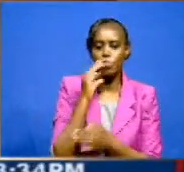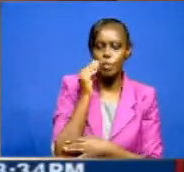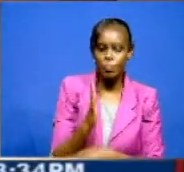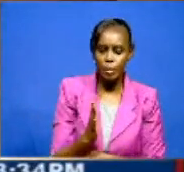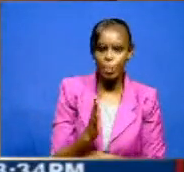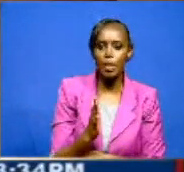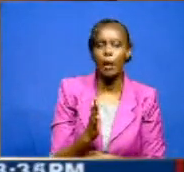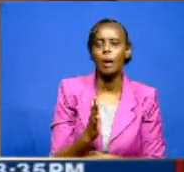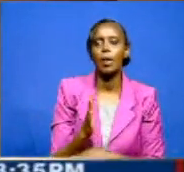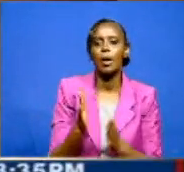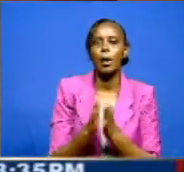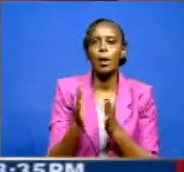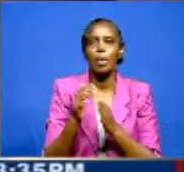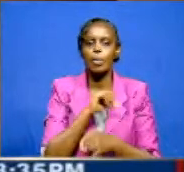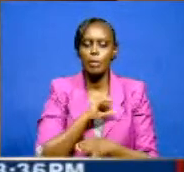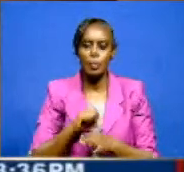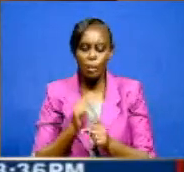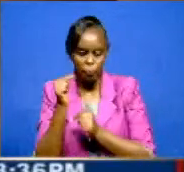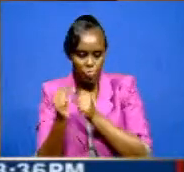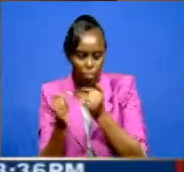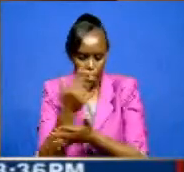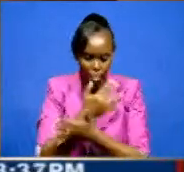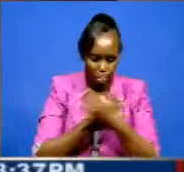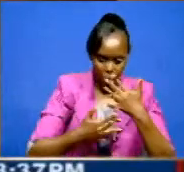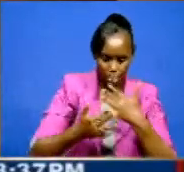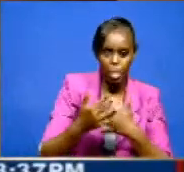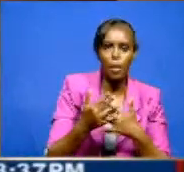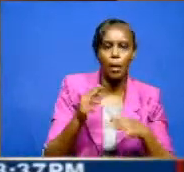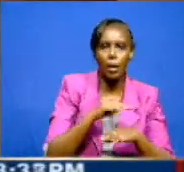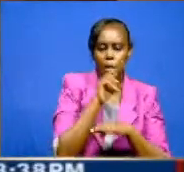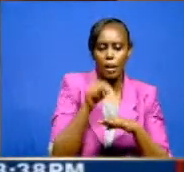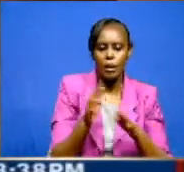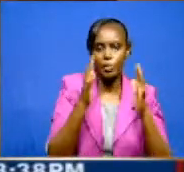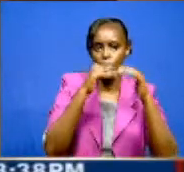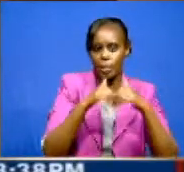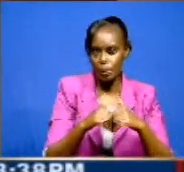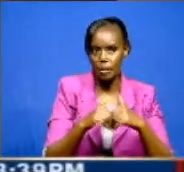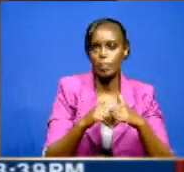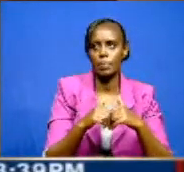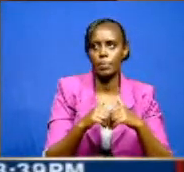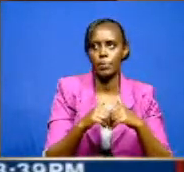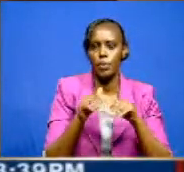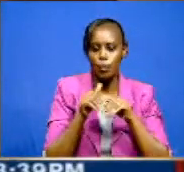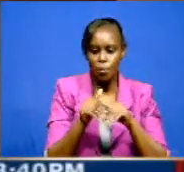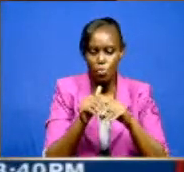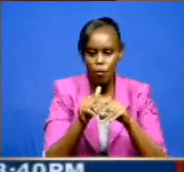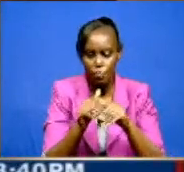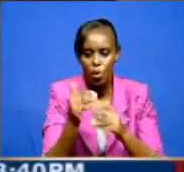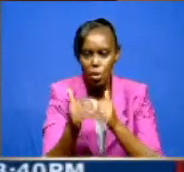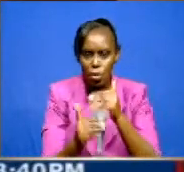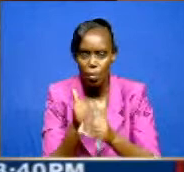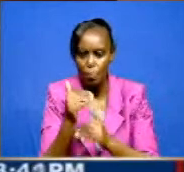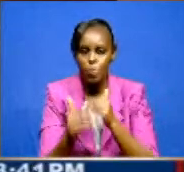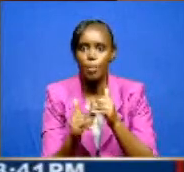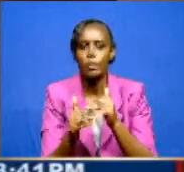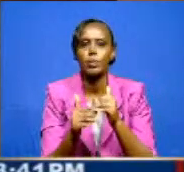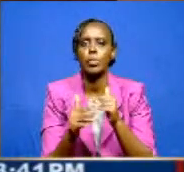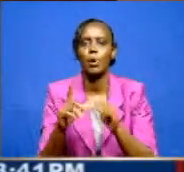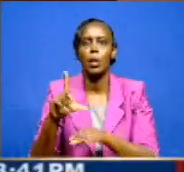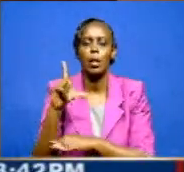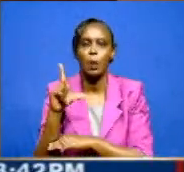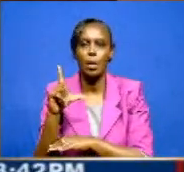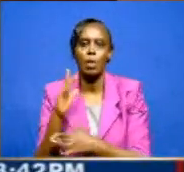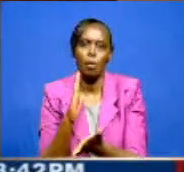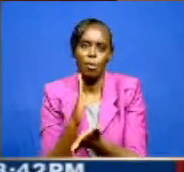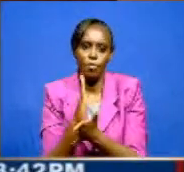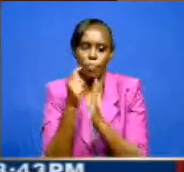Senate leadership has continued to engage our counterparts in the National Assembly to fast-track the process of regularizing and